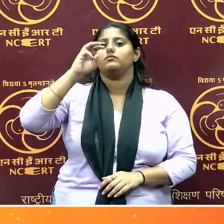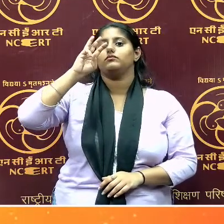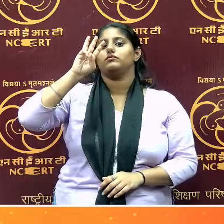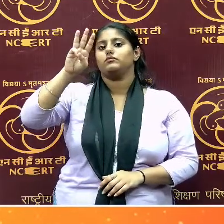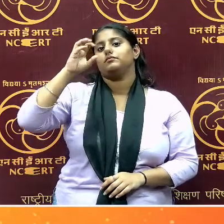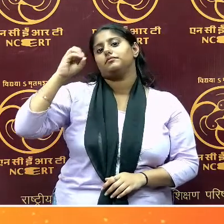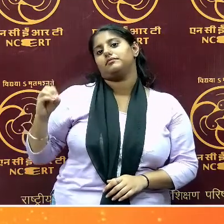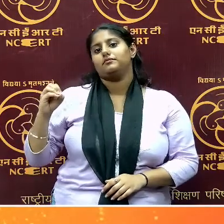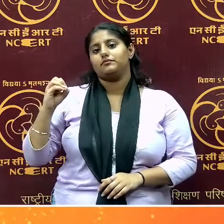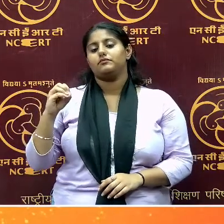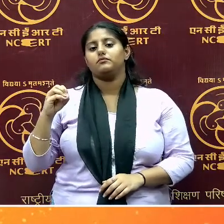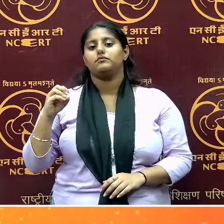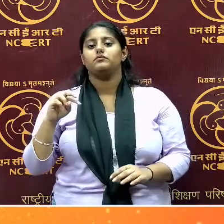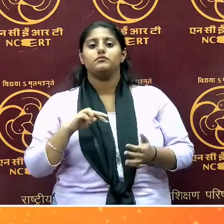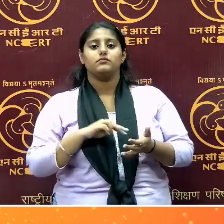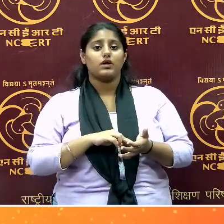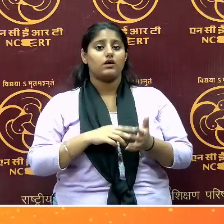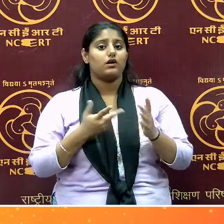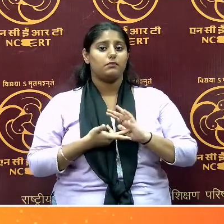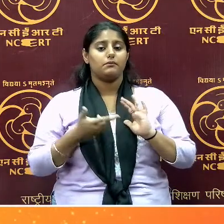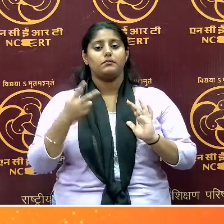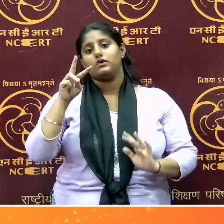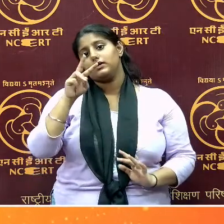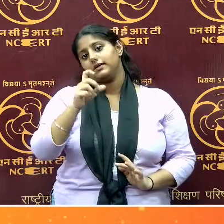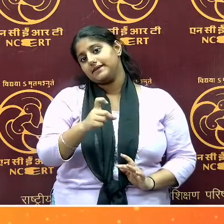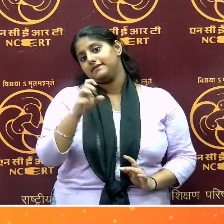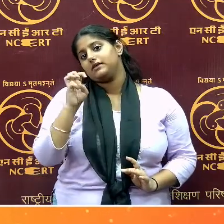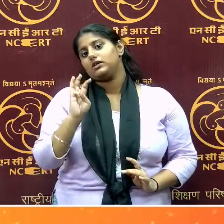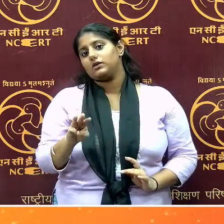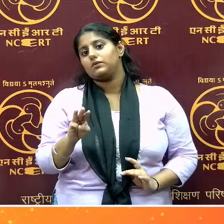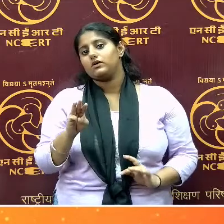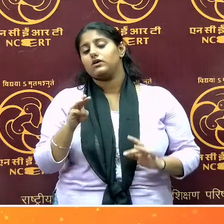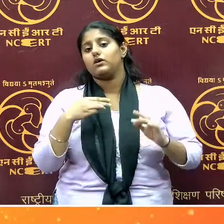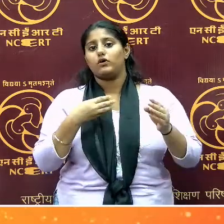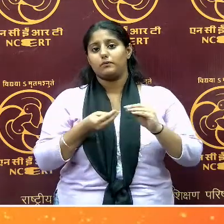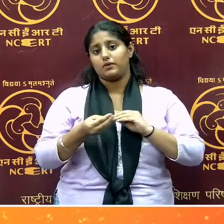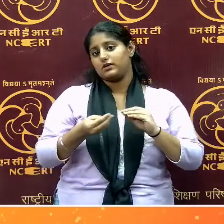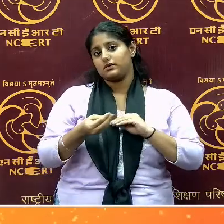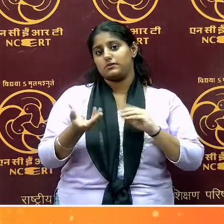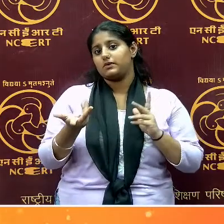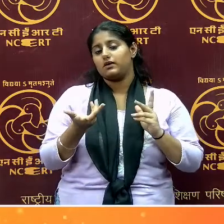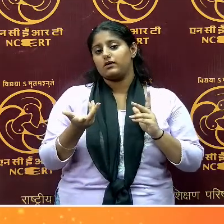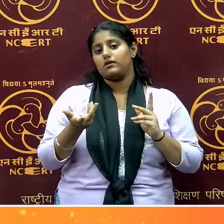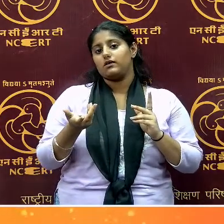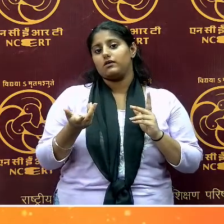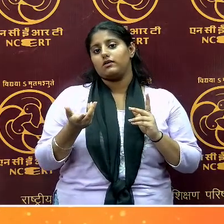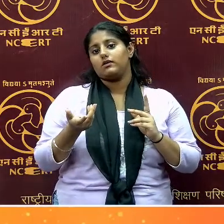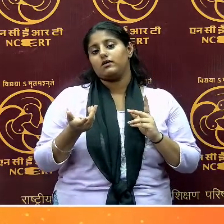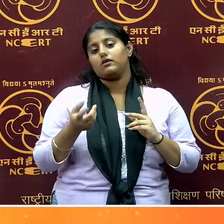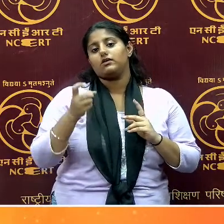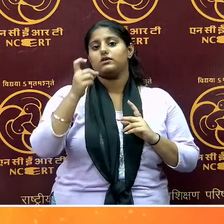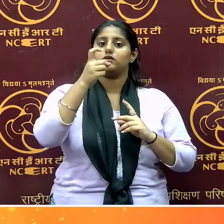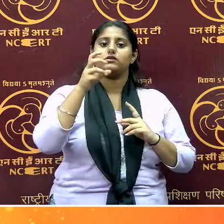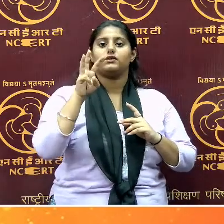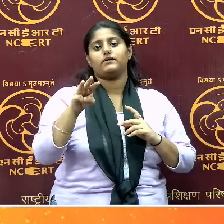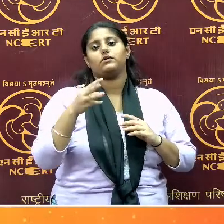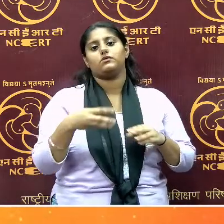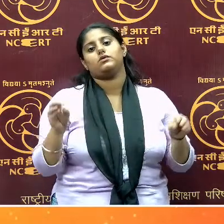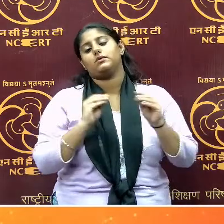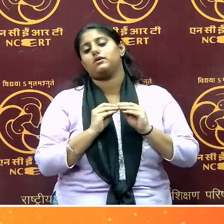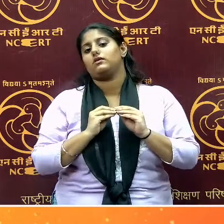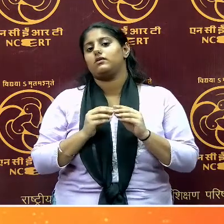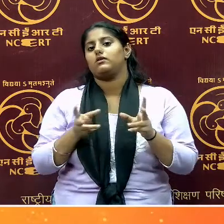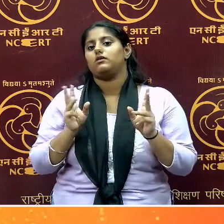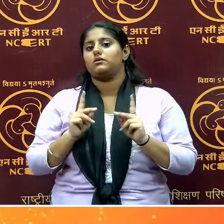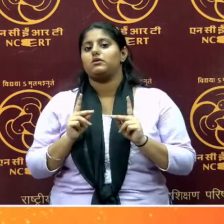100? 7000. Okay. And what is the nearest 1000, children? it is again 7,000. 100 and So they 1000 get,